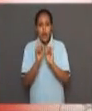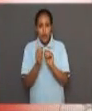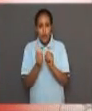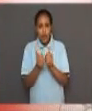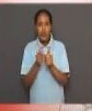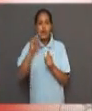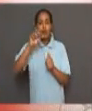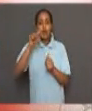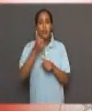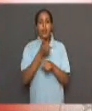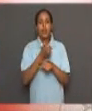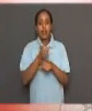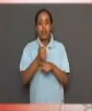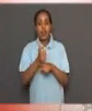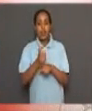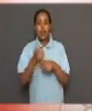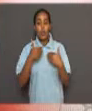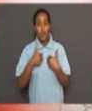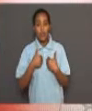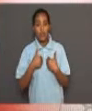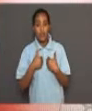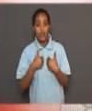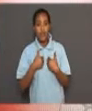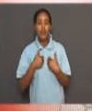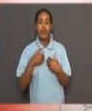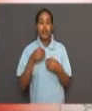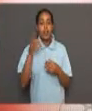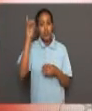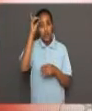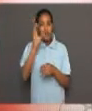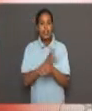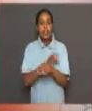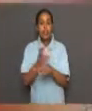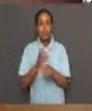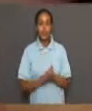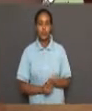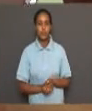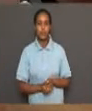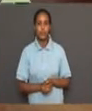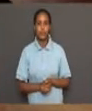how sodium metal is obtained from a Downs cell.